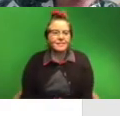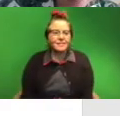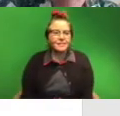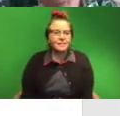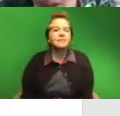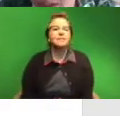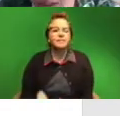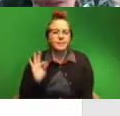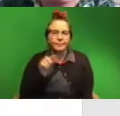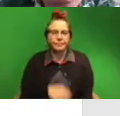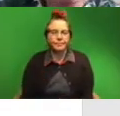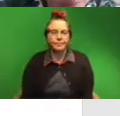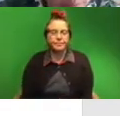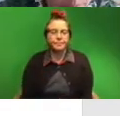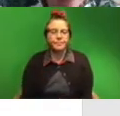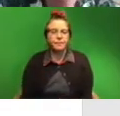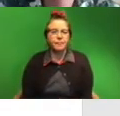go. So